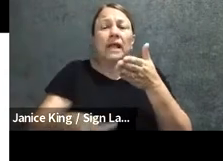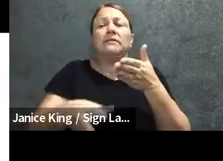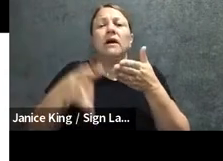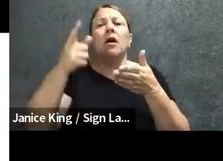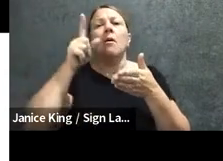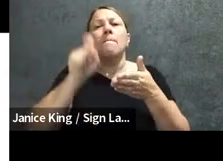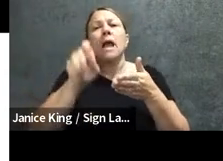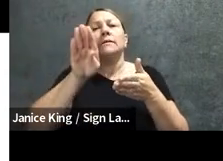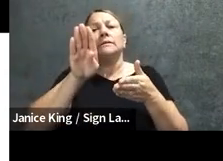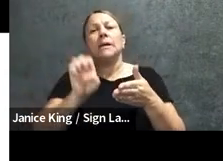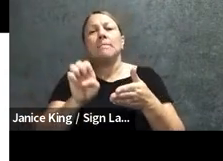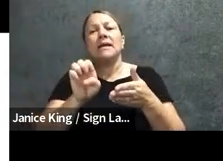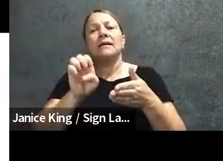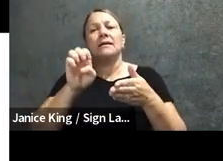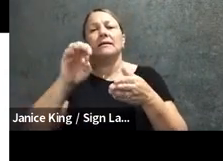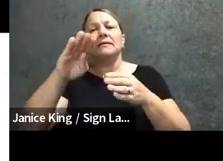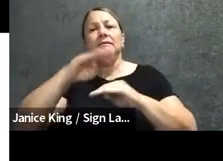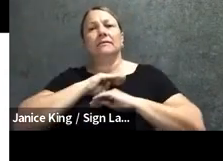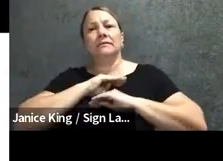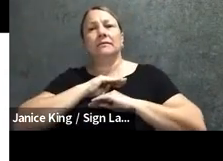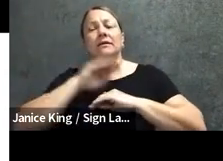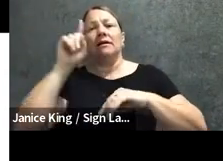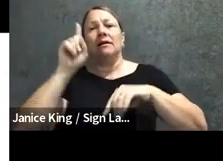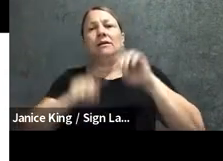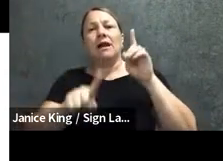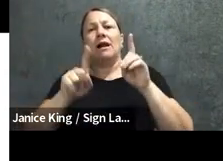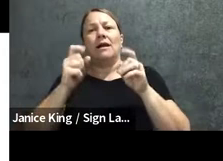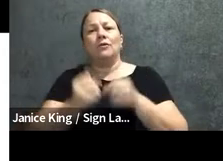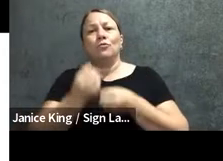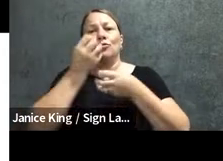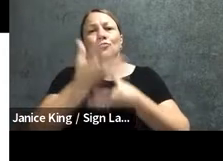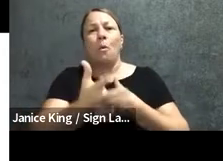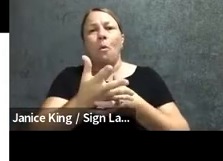reasonable. So an undue hardship, something that caused an undue hardship